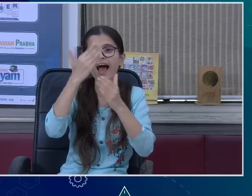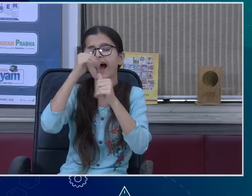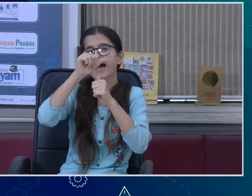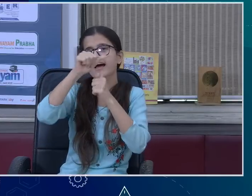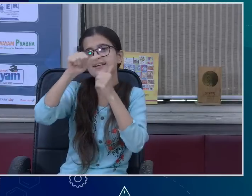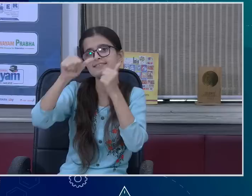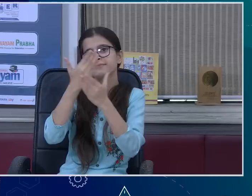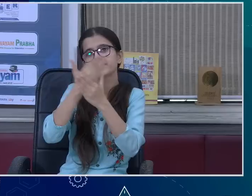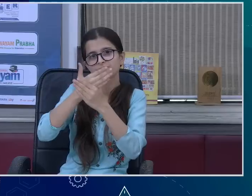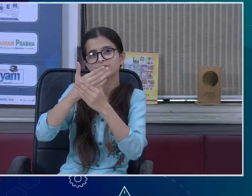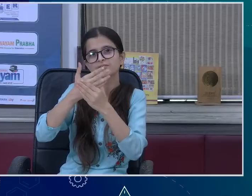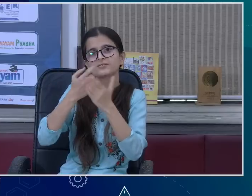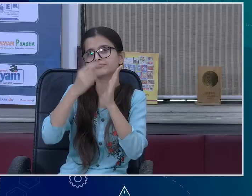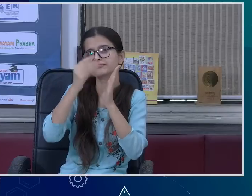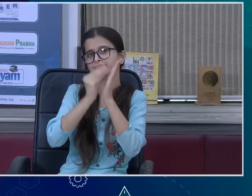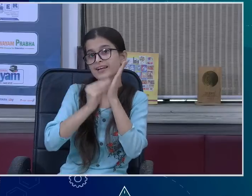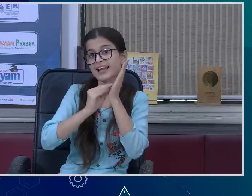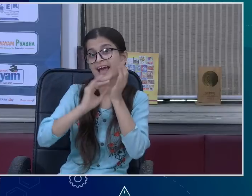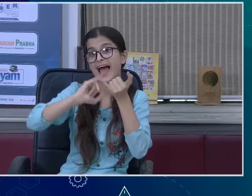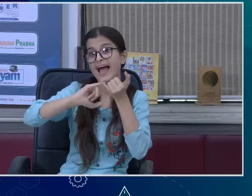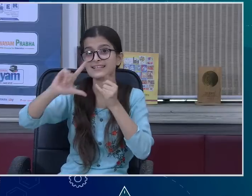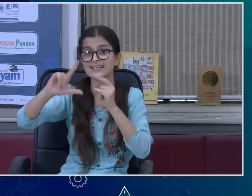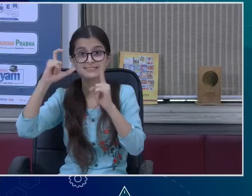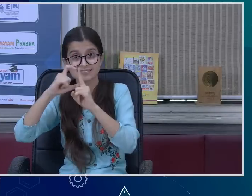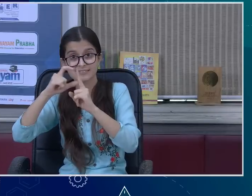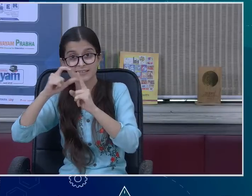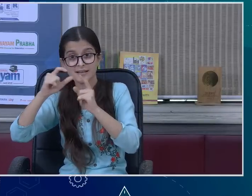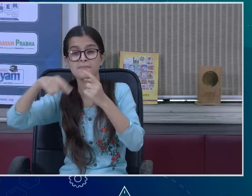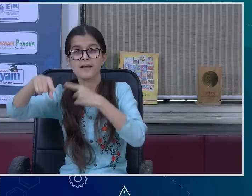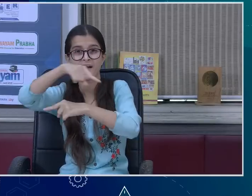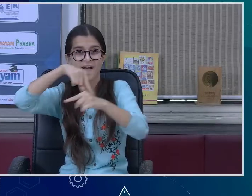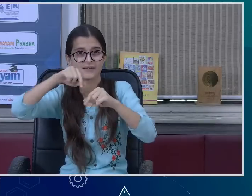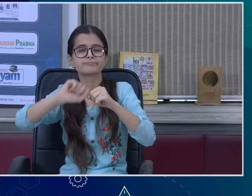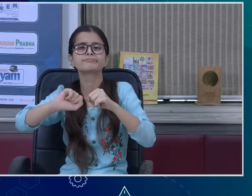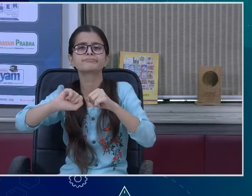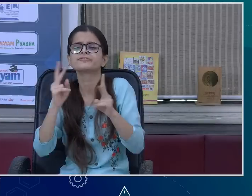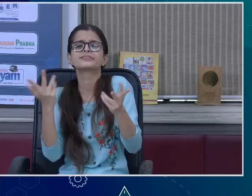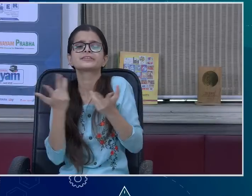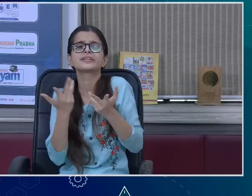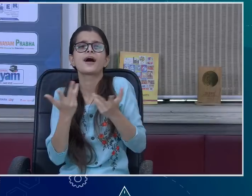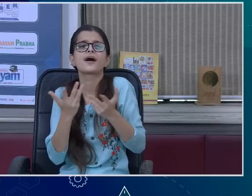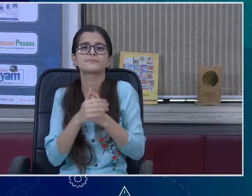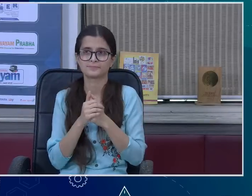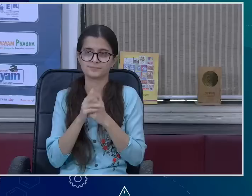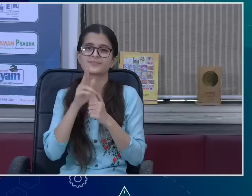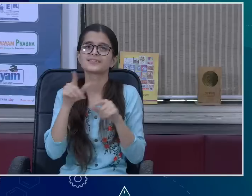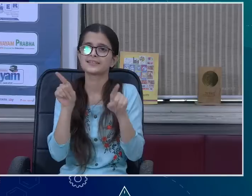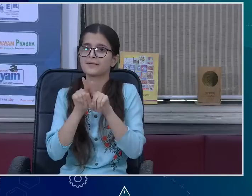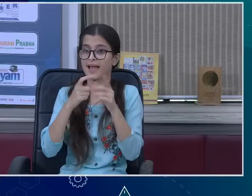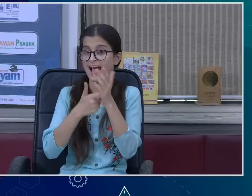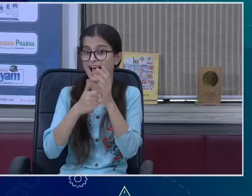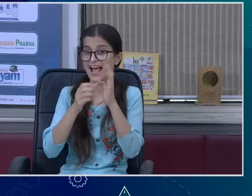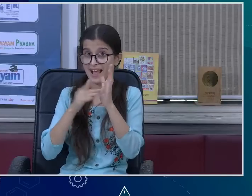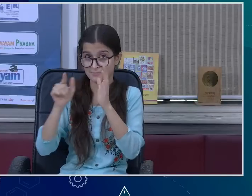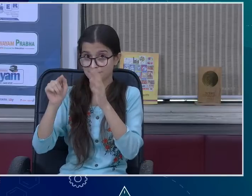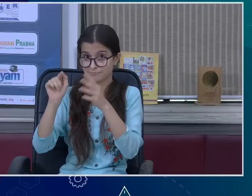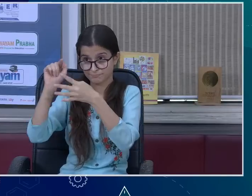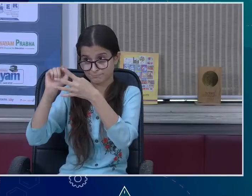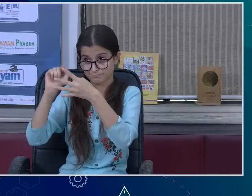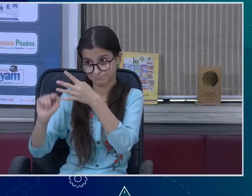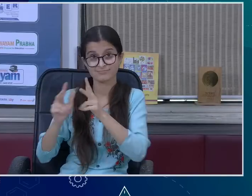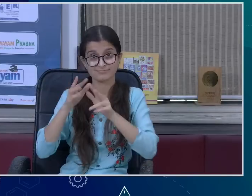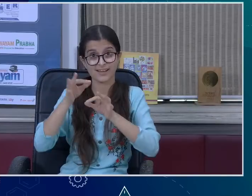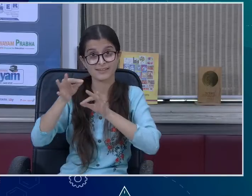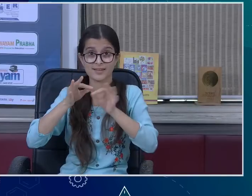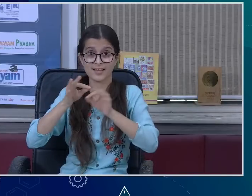SLD differ from peers? So basically, as Rama ma'am mentioned a lot of things here, when